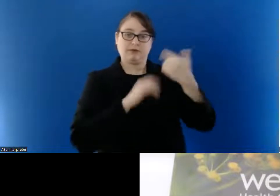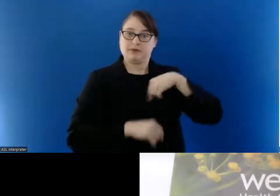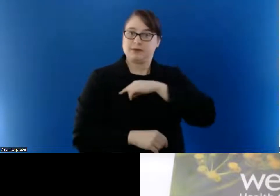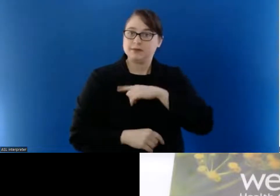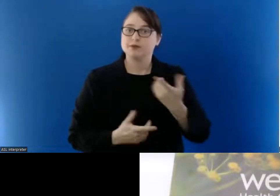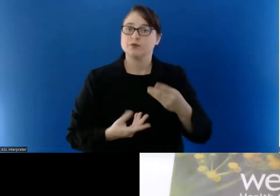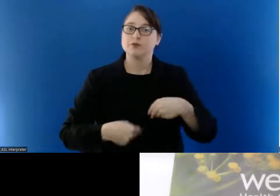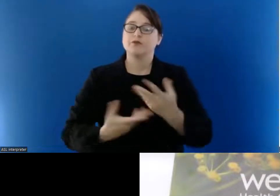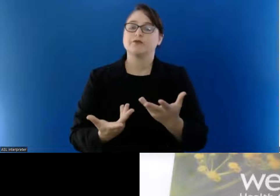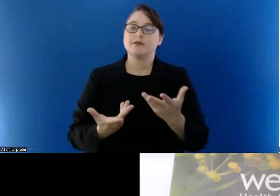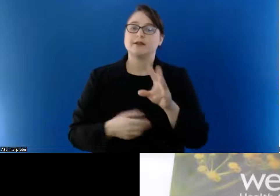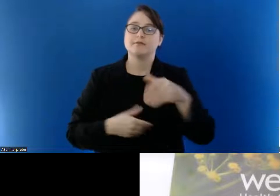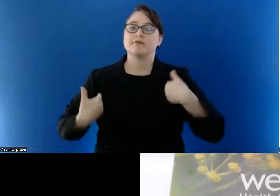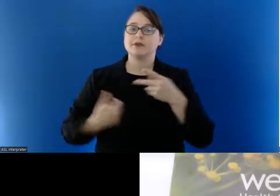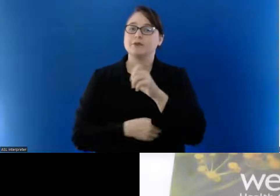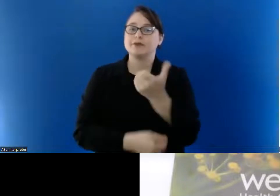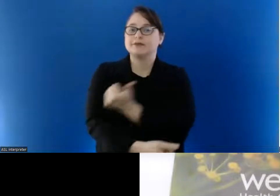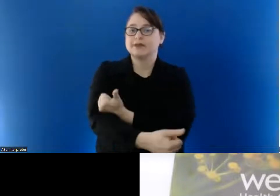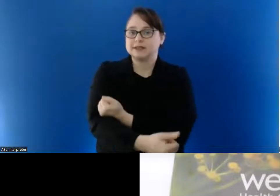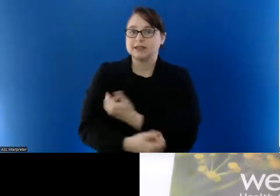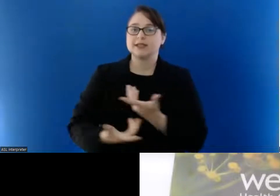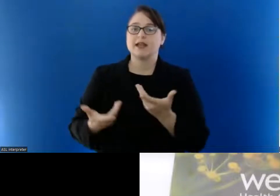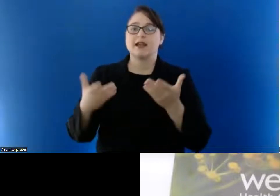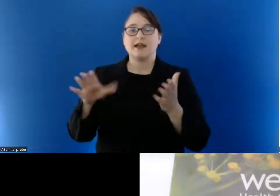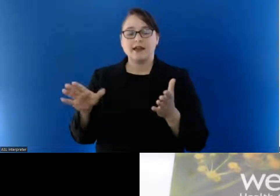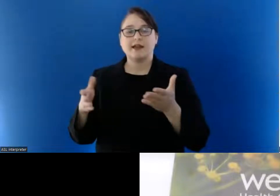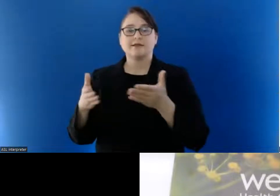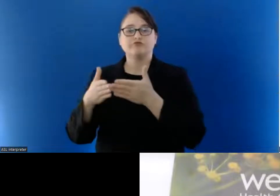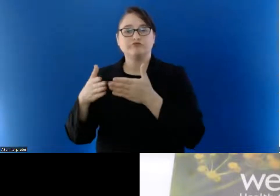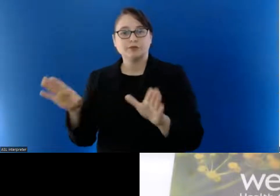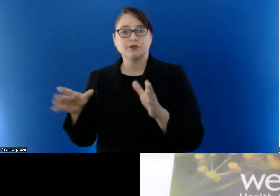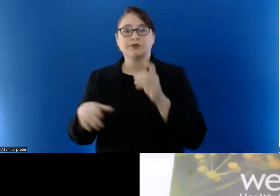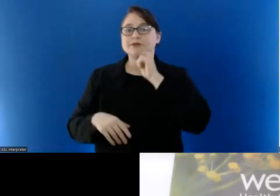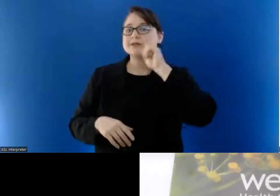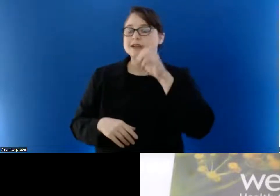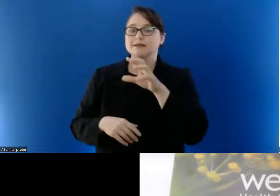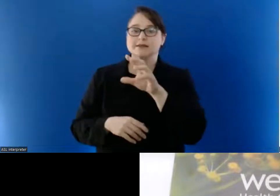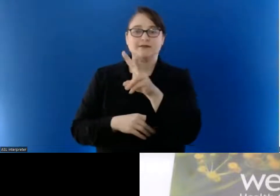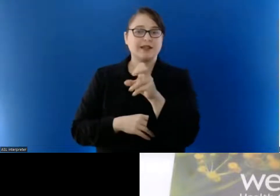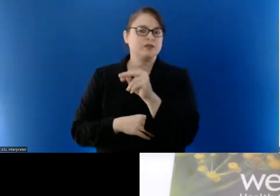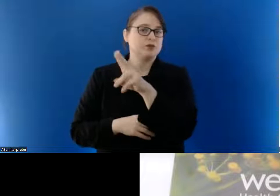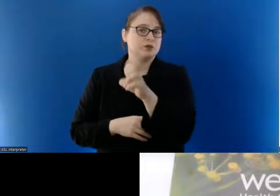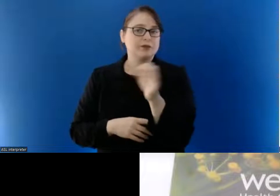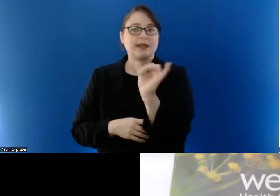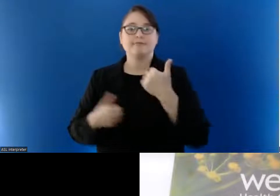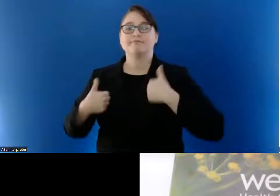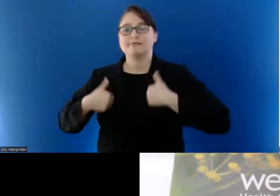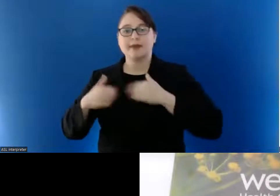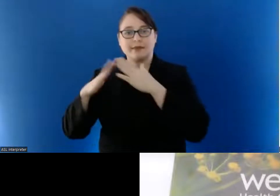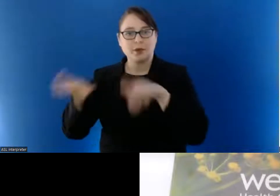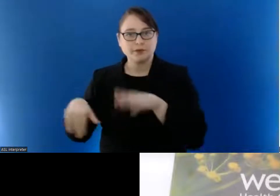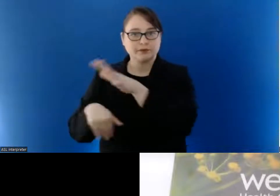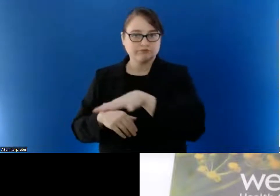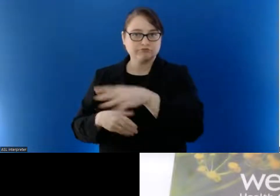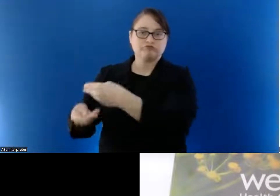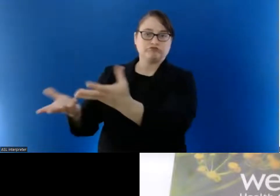monkeypox vaccines at the commercial sex venues or bathhouses here in the LA area. There are